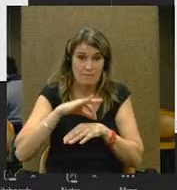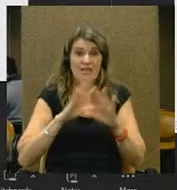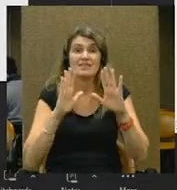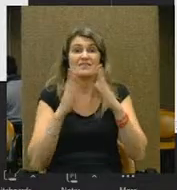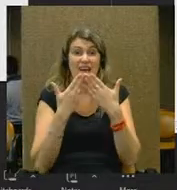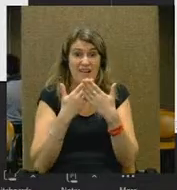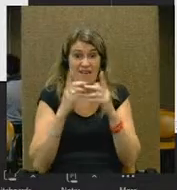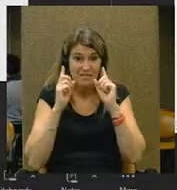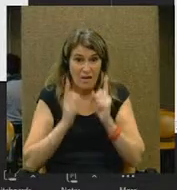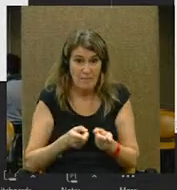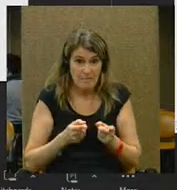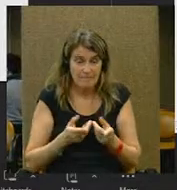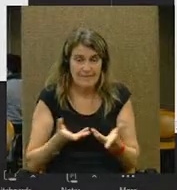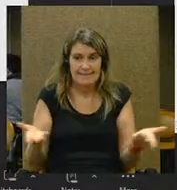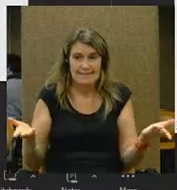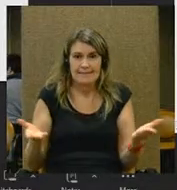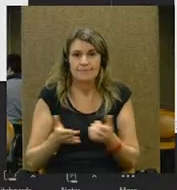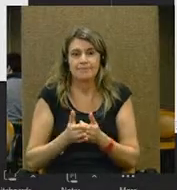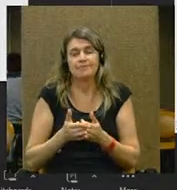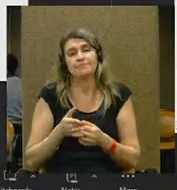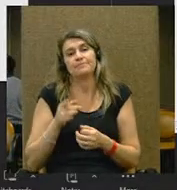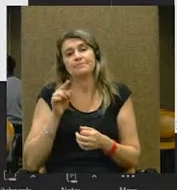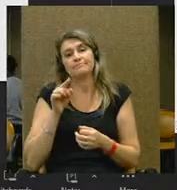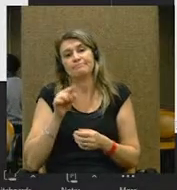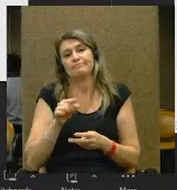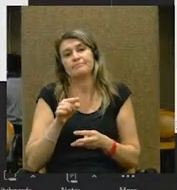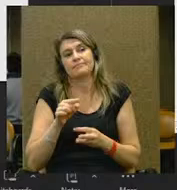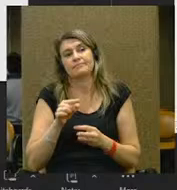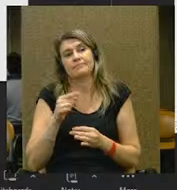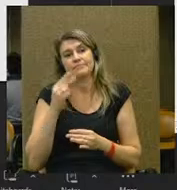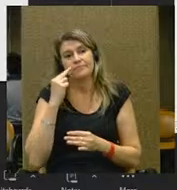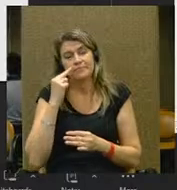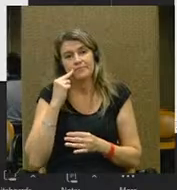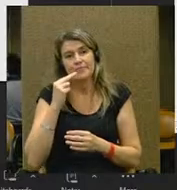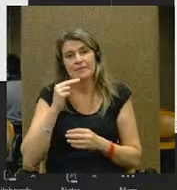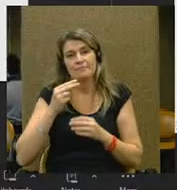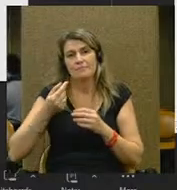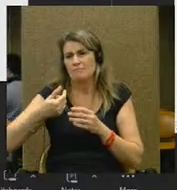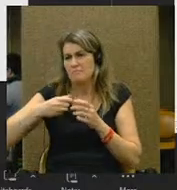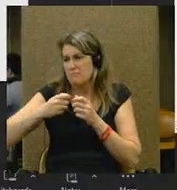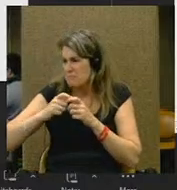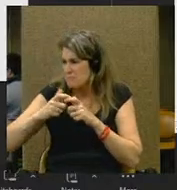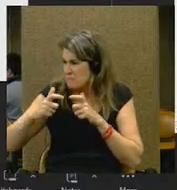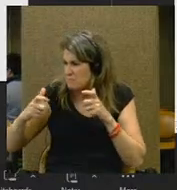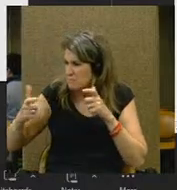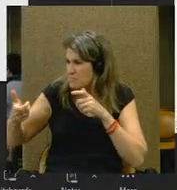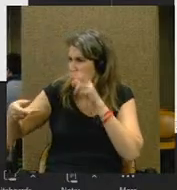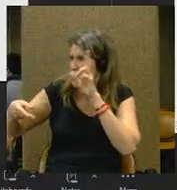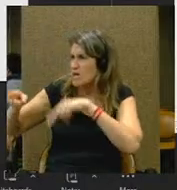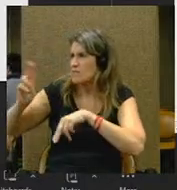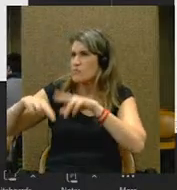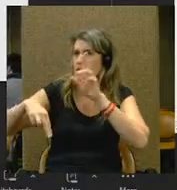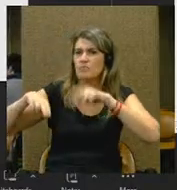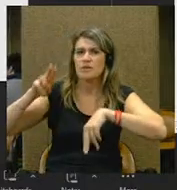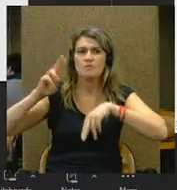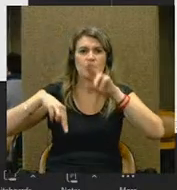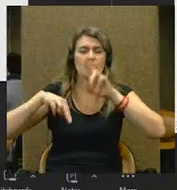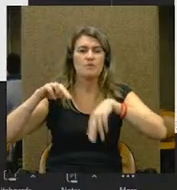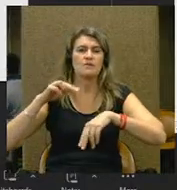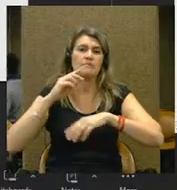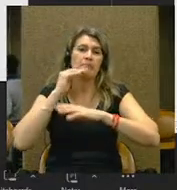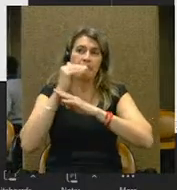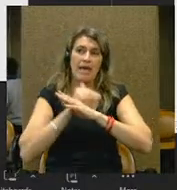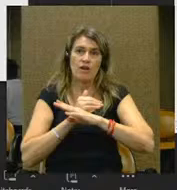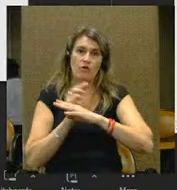saw. The numbers and the visits to these sites have increased back to higher than they